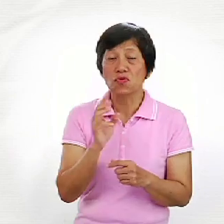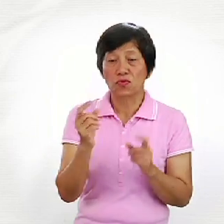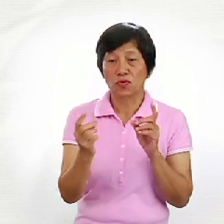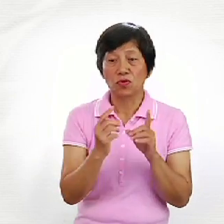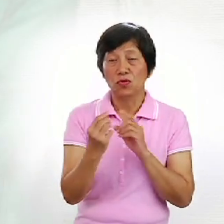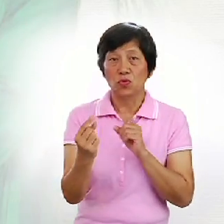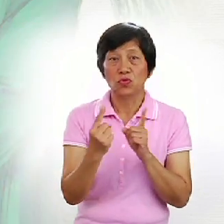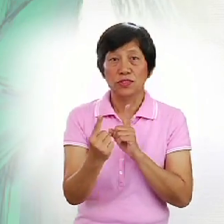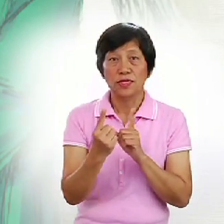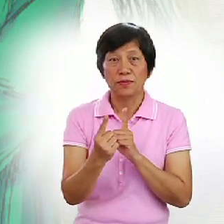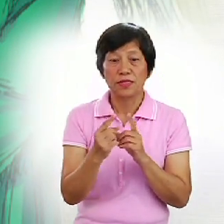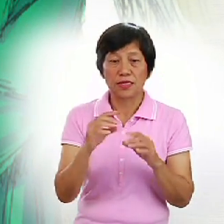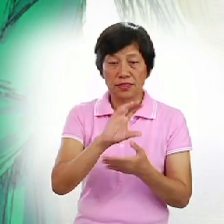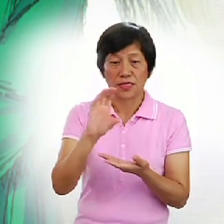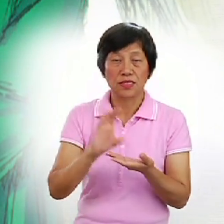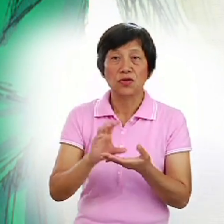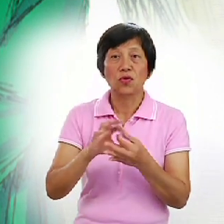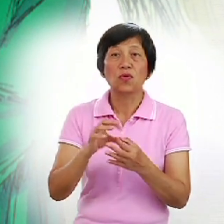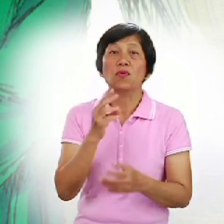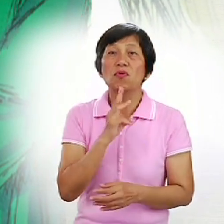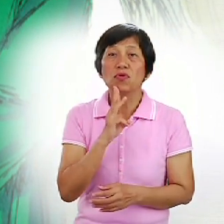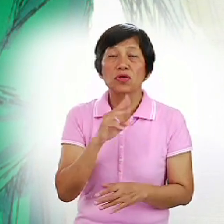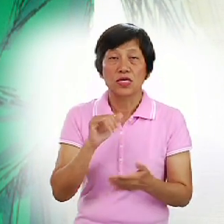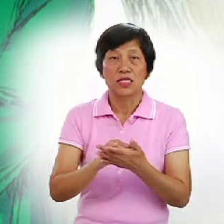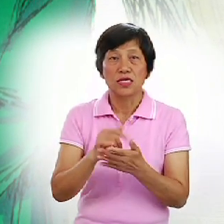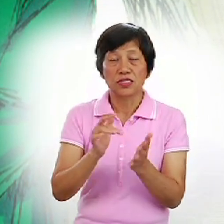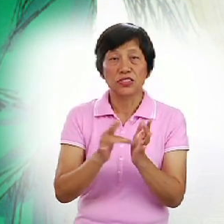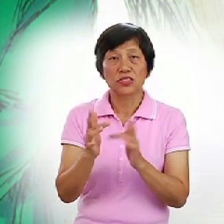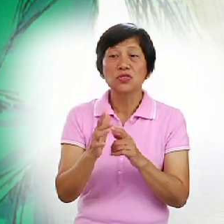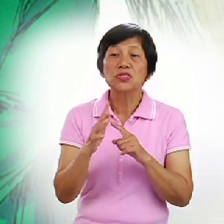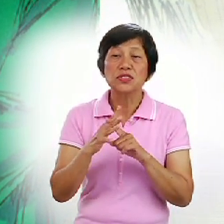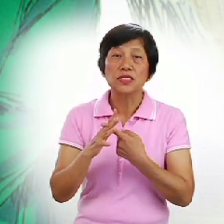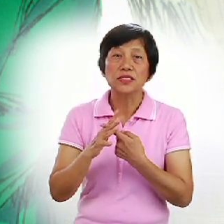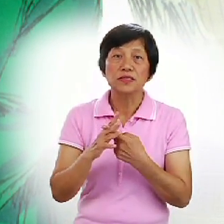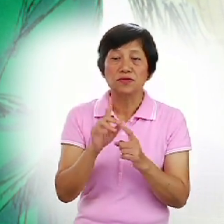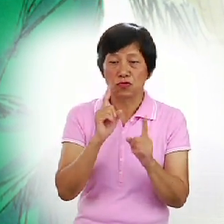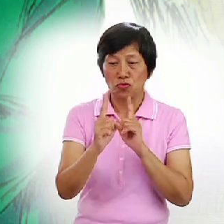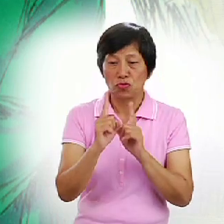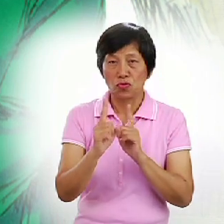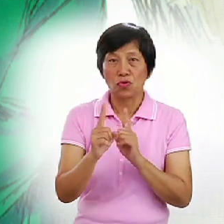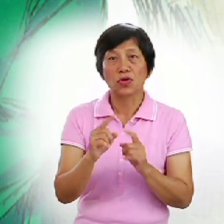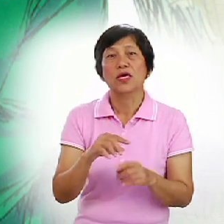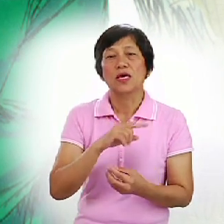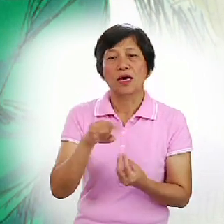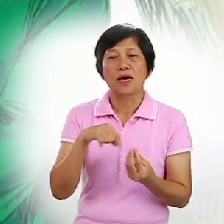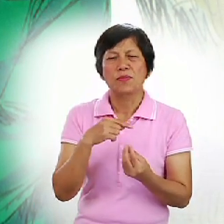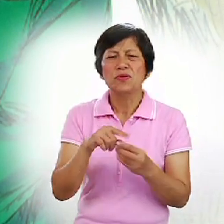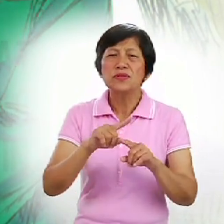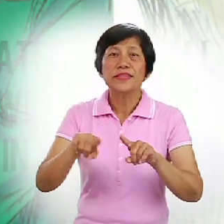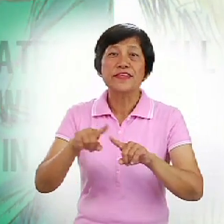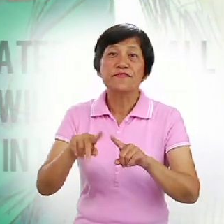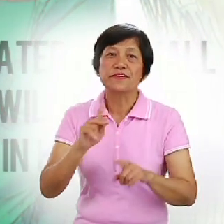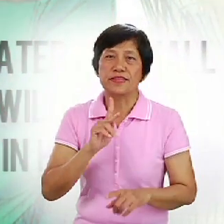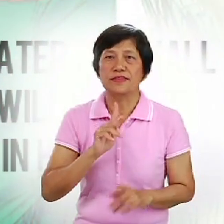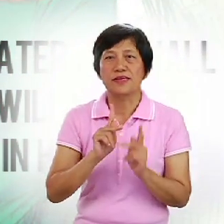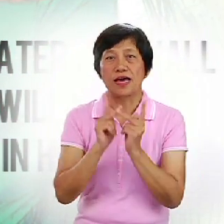on water, and then Jesus started talking about a different type of water.